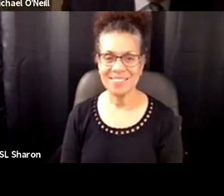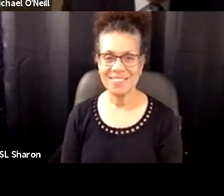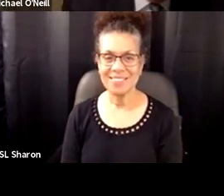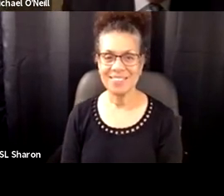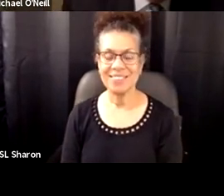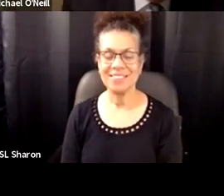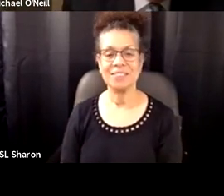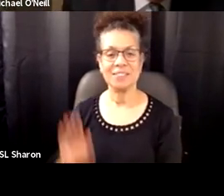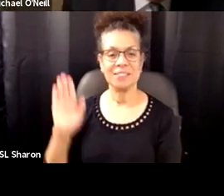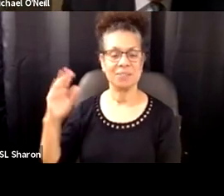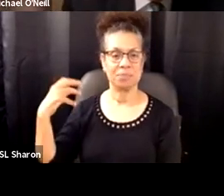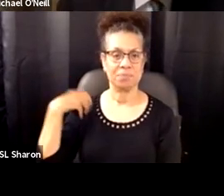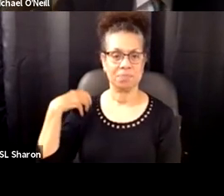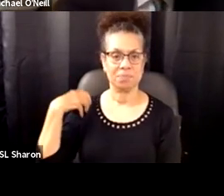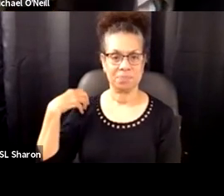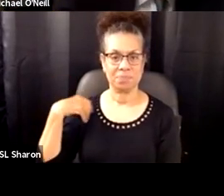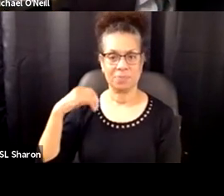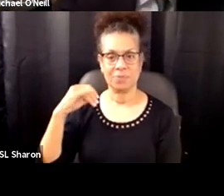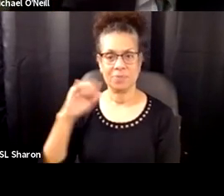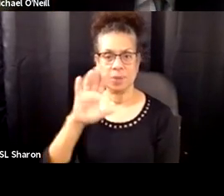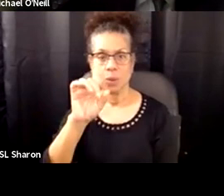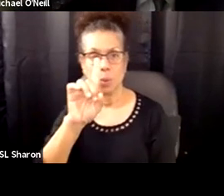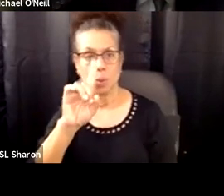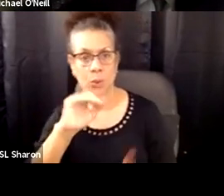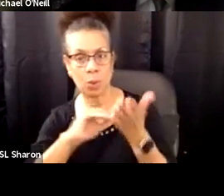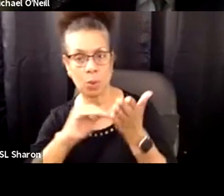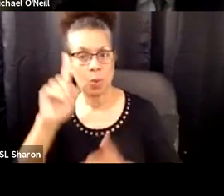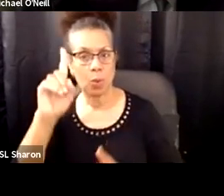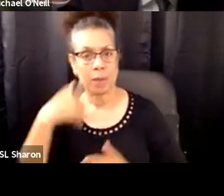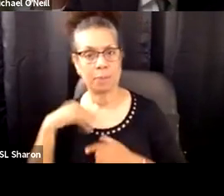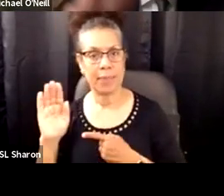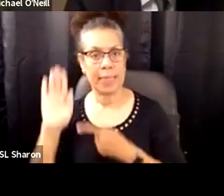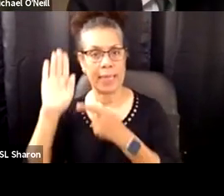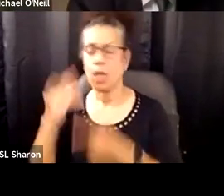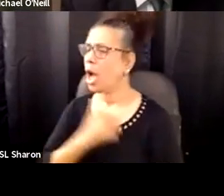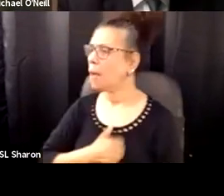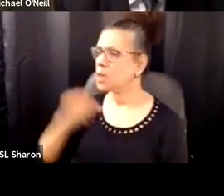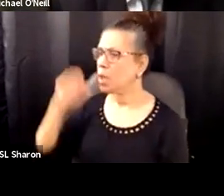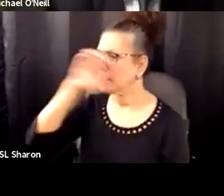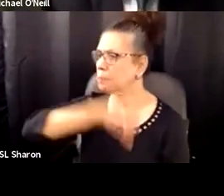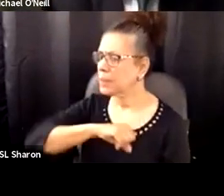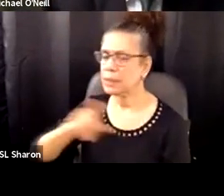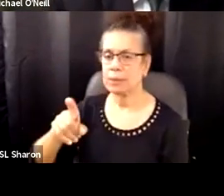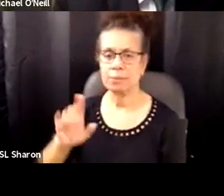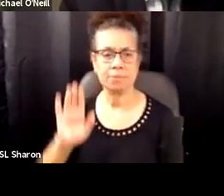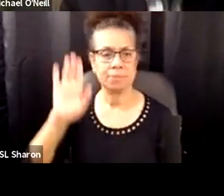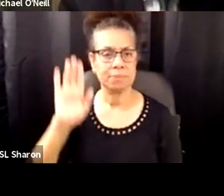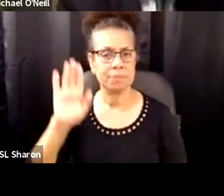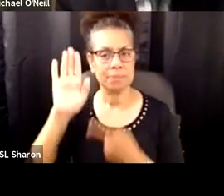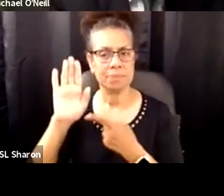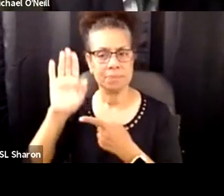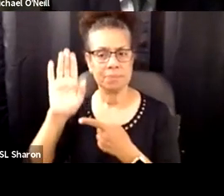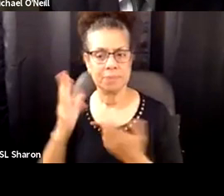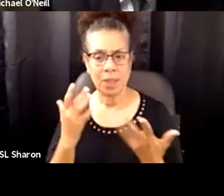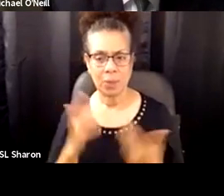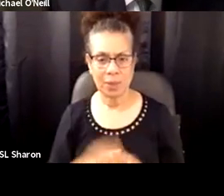i have one question um robin said i'm sorry yes i i had my hand up oh i'm sorry i didn't see you i'm sorry you didn't see it i was just waiting to see if miss